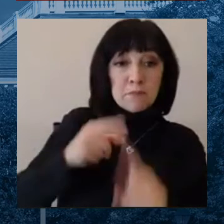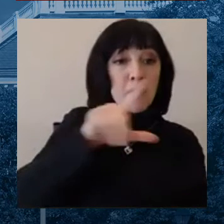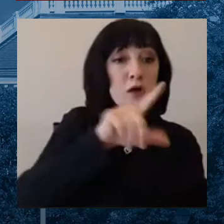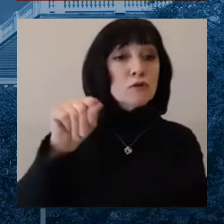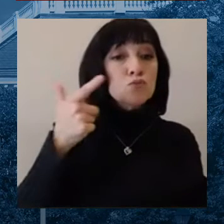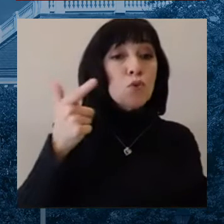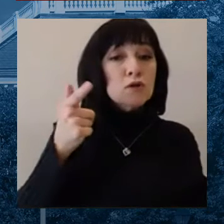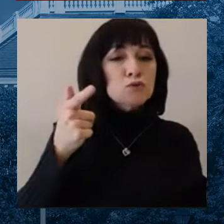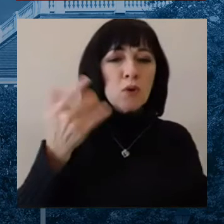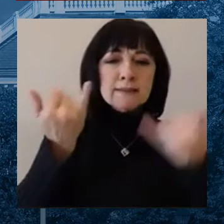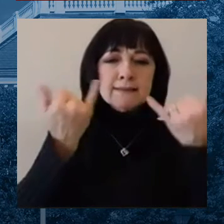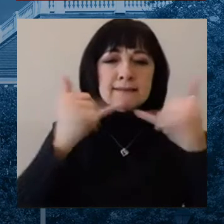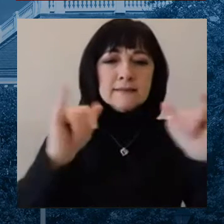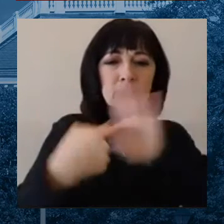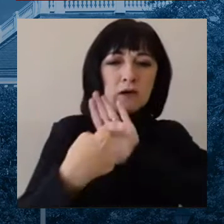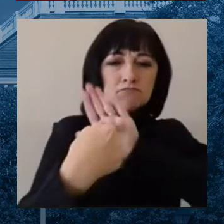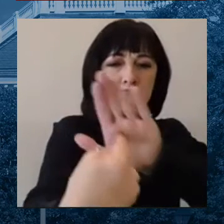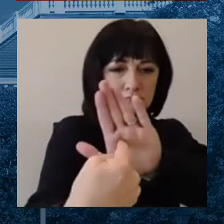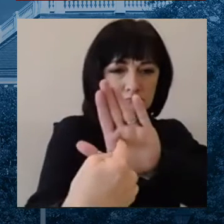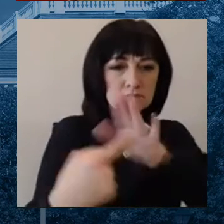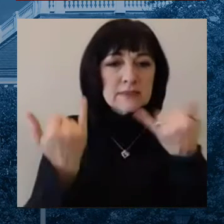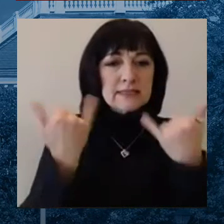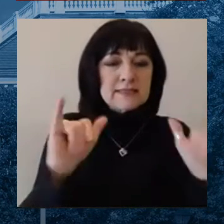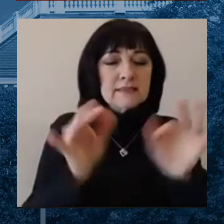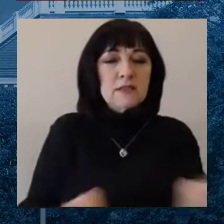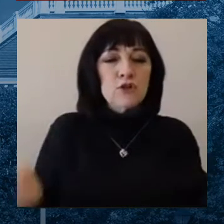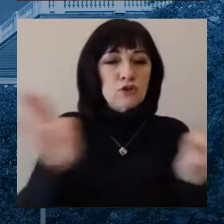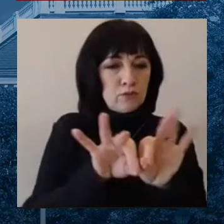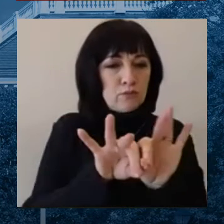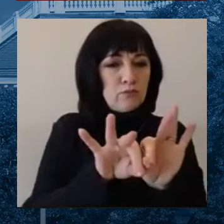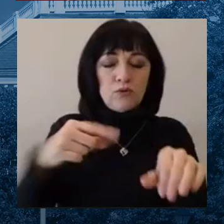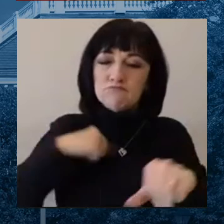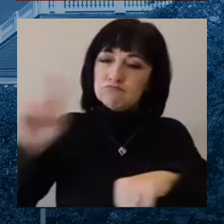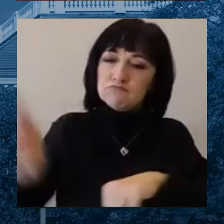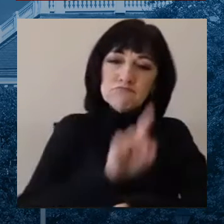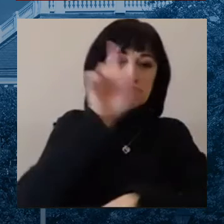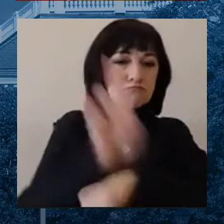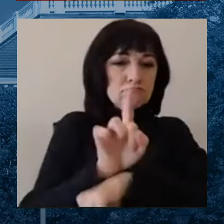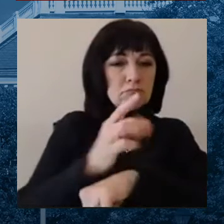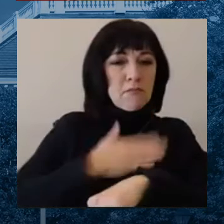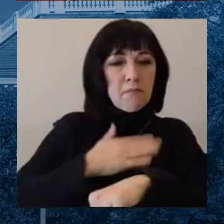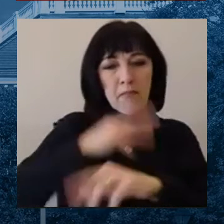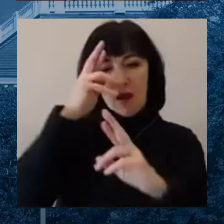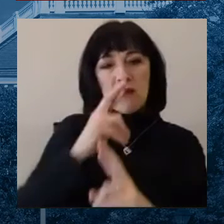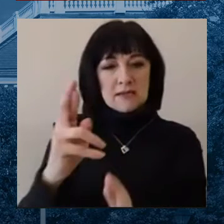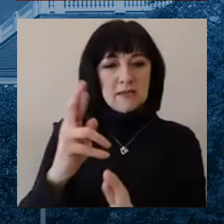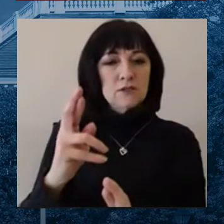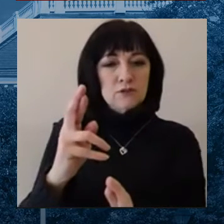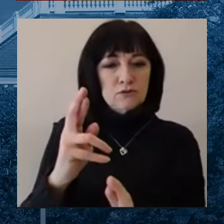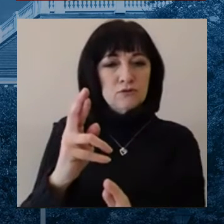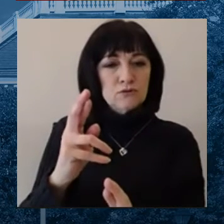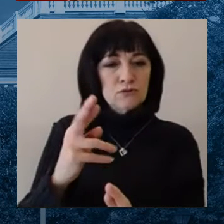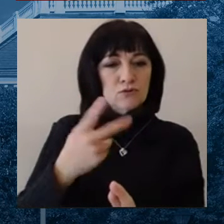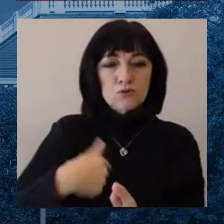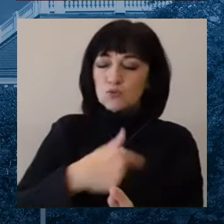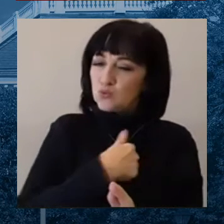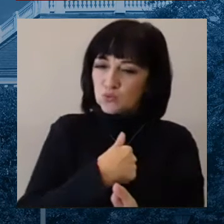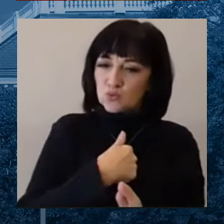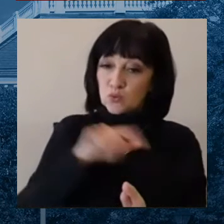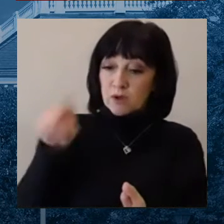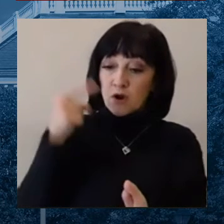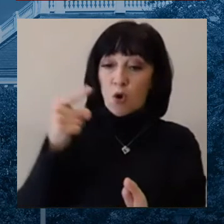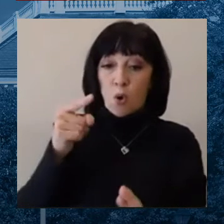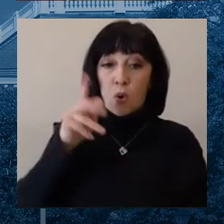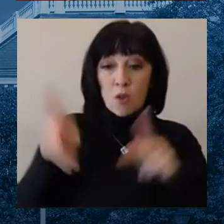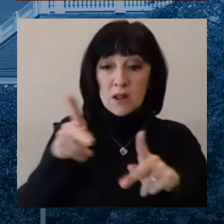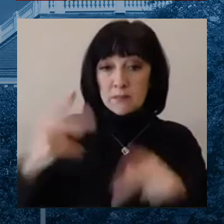in the past. And then again, standing on my hero's words, where we won't judge people by the color of their skin, but